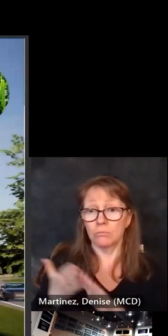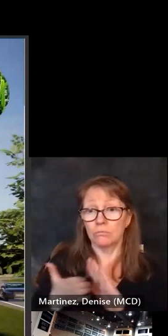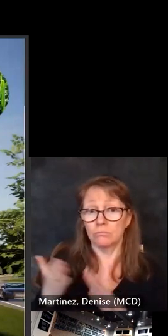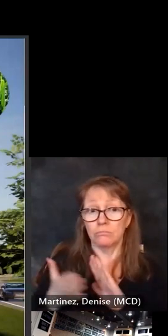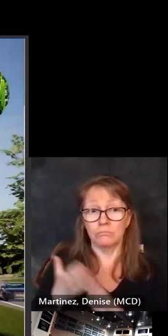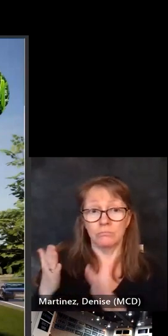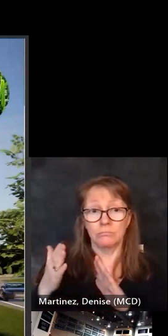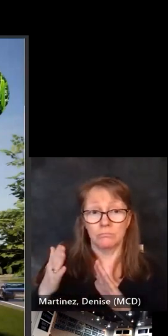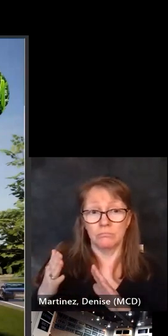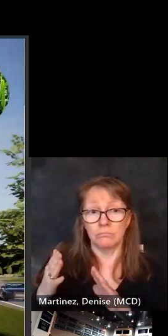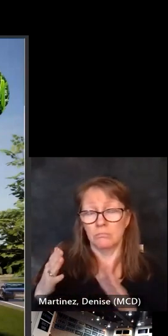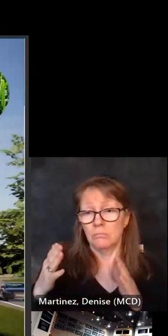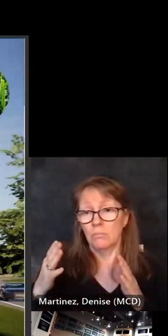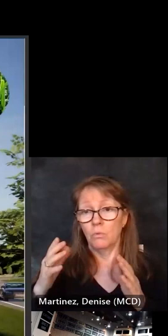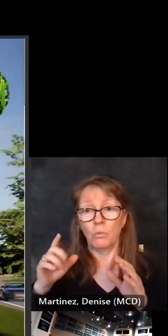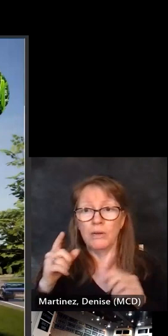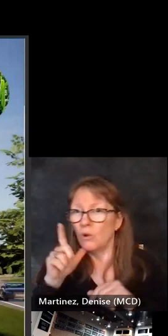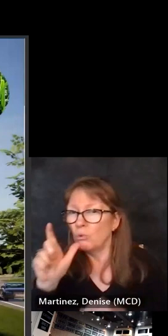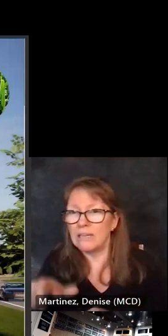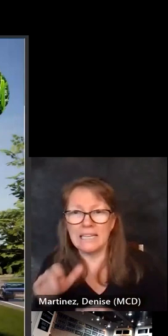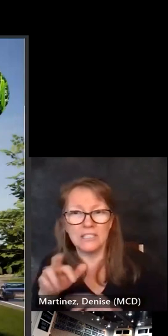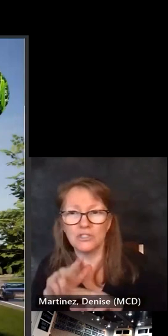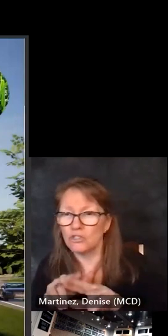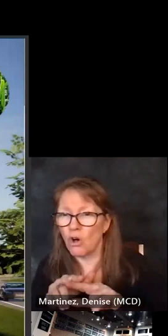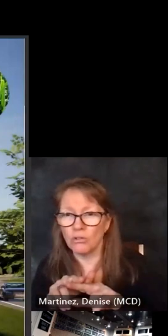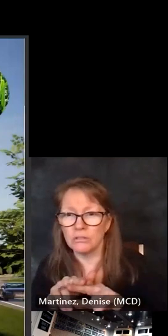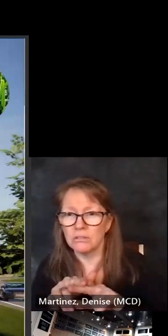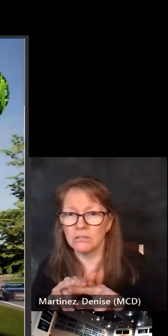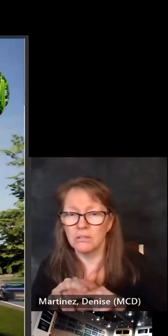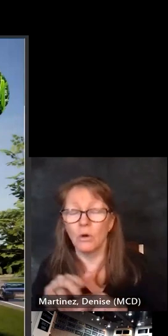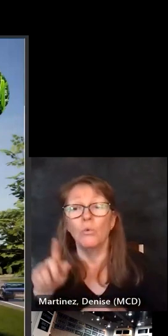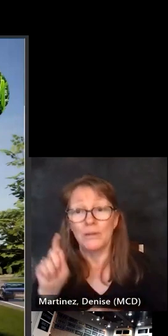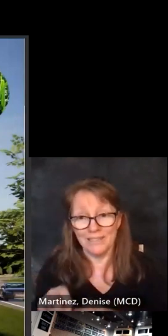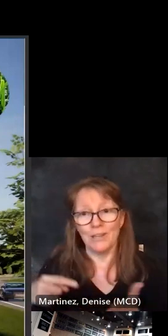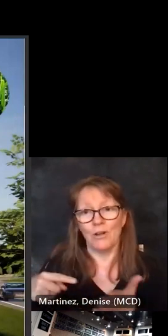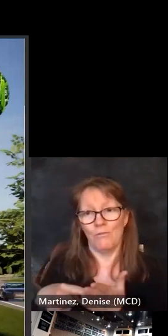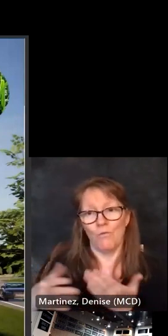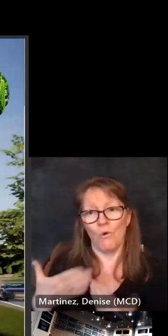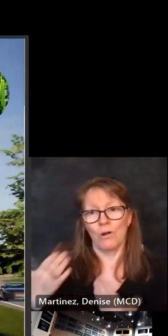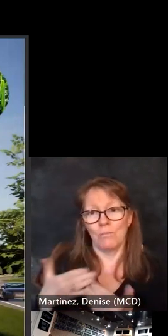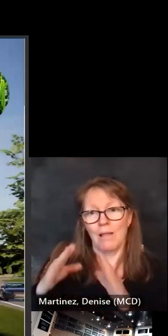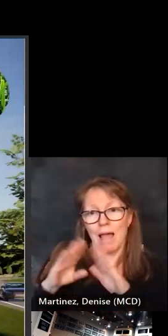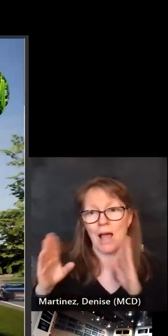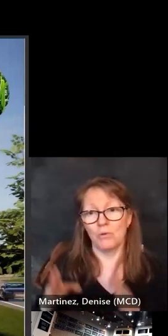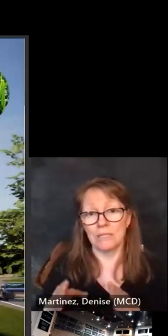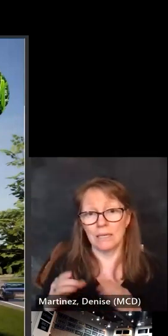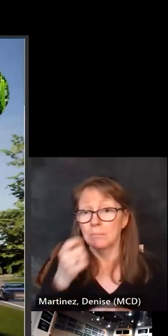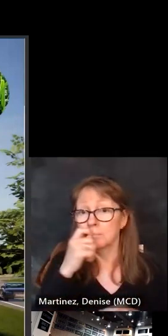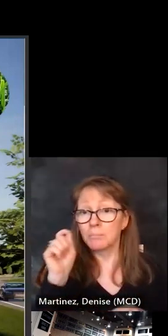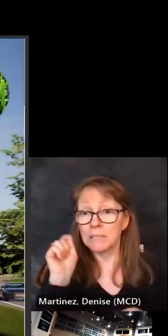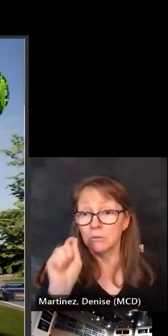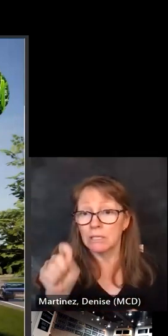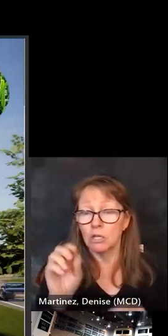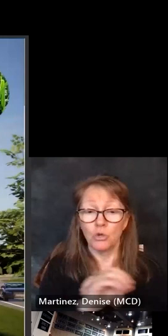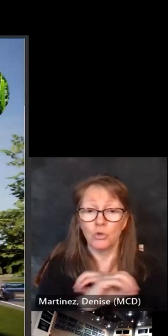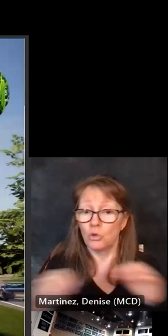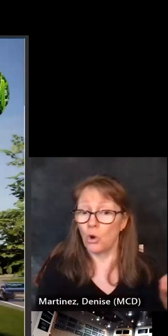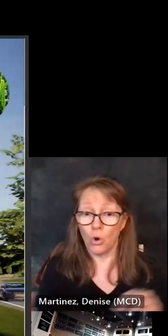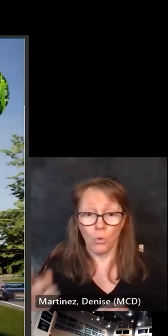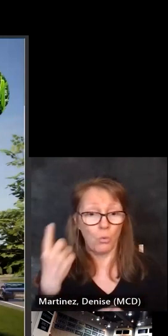neighborhood over affordable housing, and we need that acre back, period. Nobody is going to, and my question